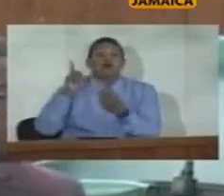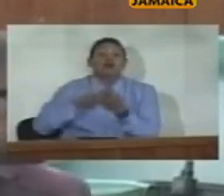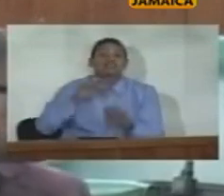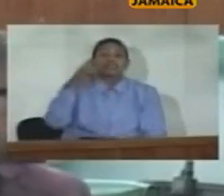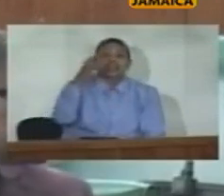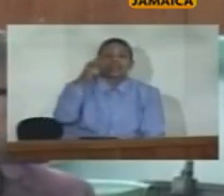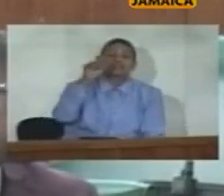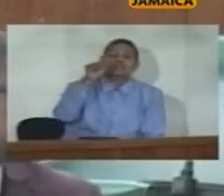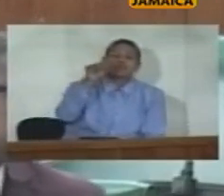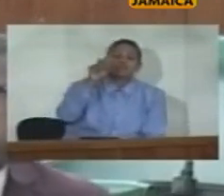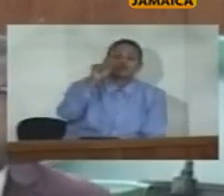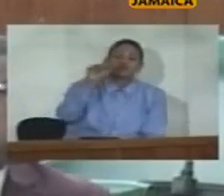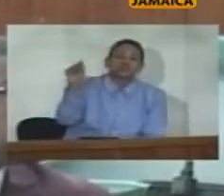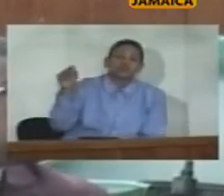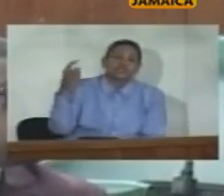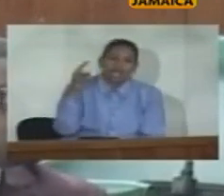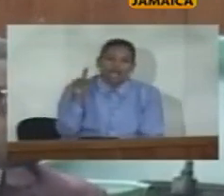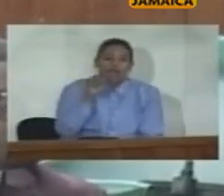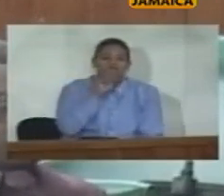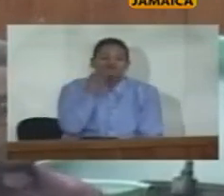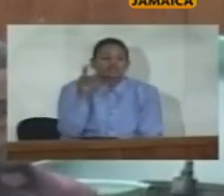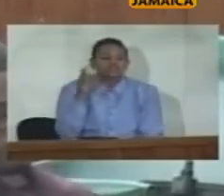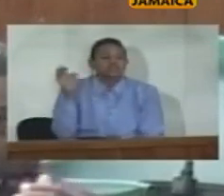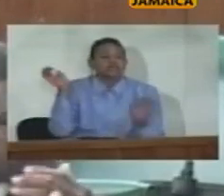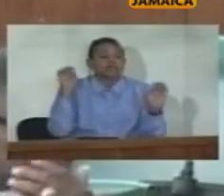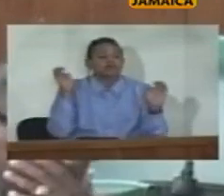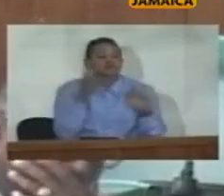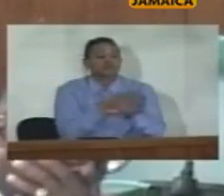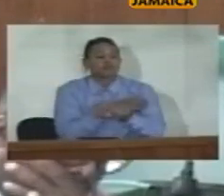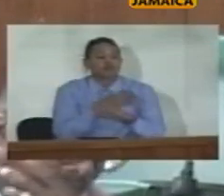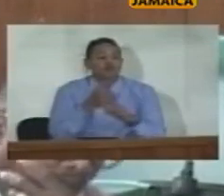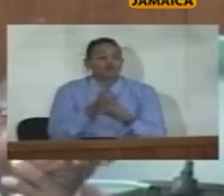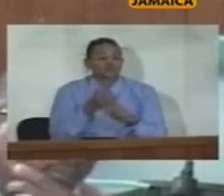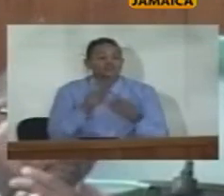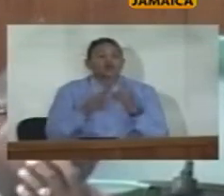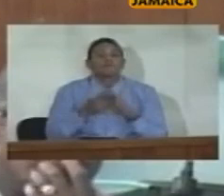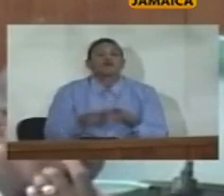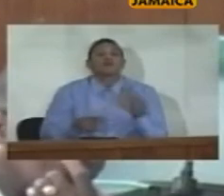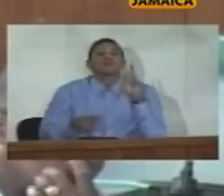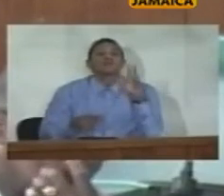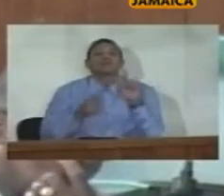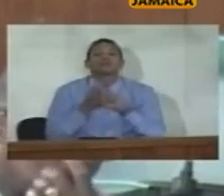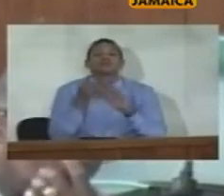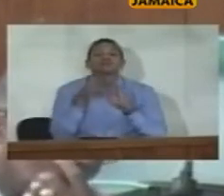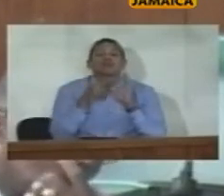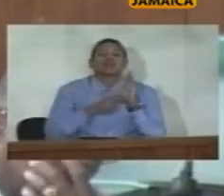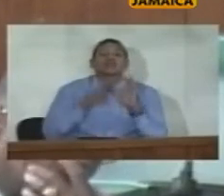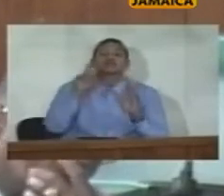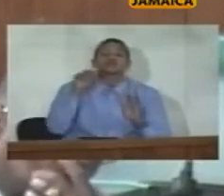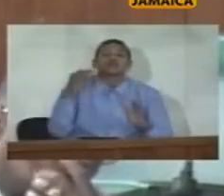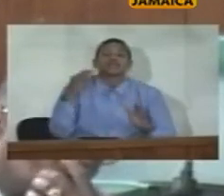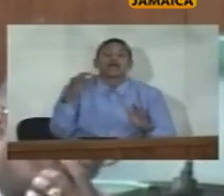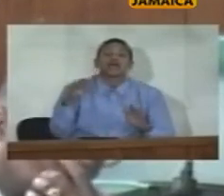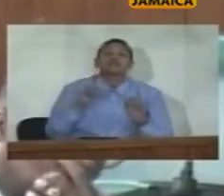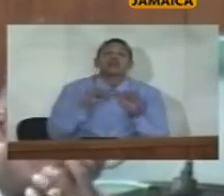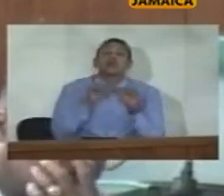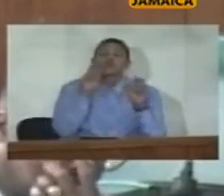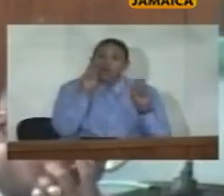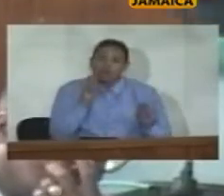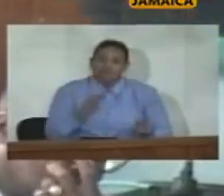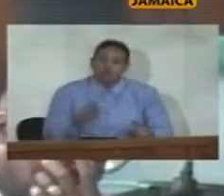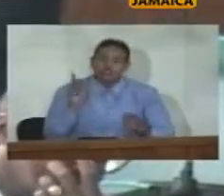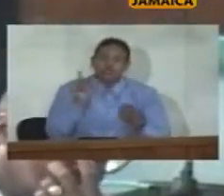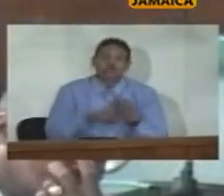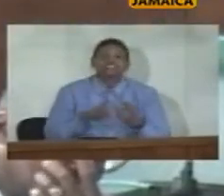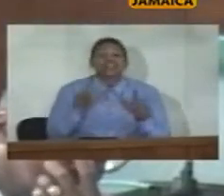April 2020. B, the Emergency Powers number 3 Regulations 2019 continue in force until